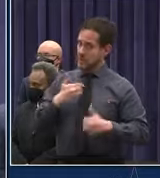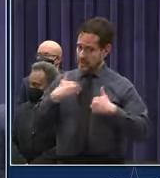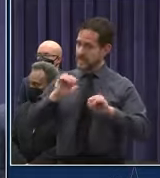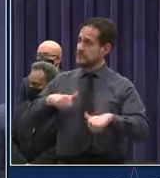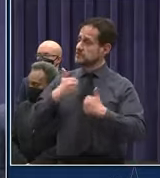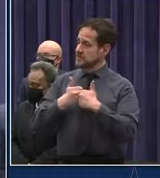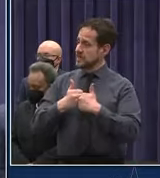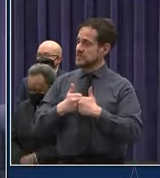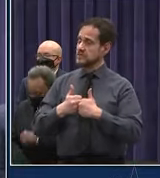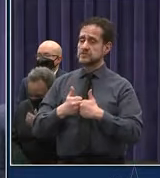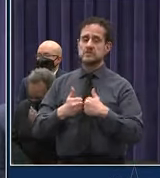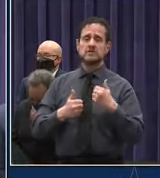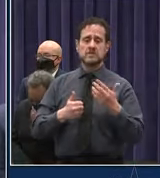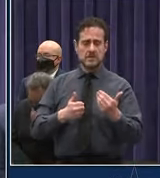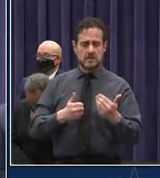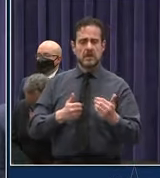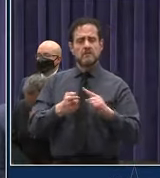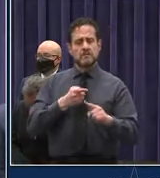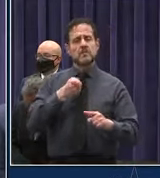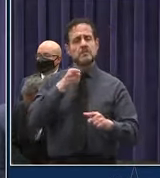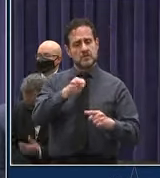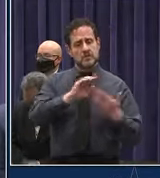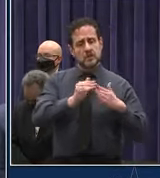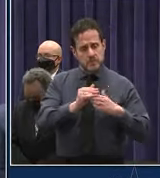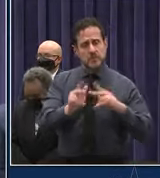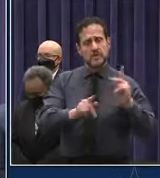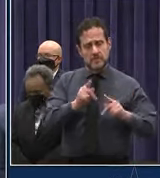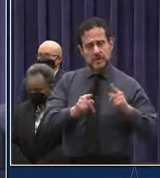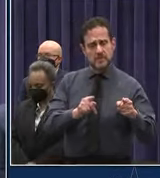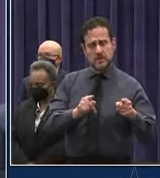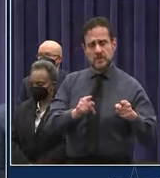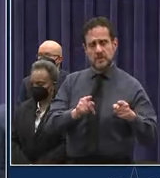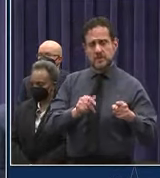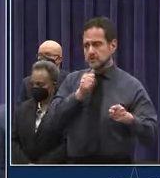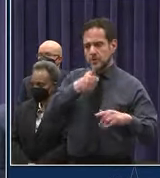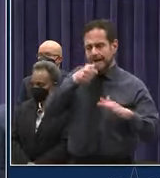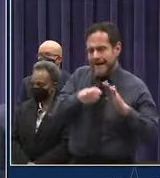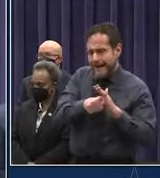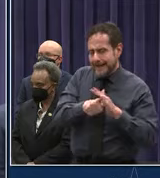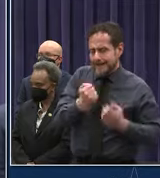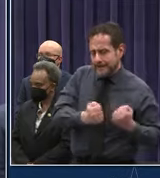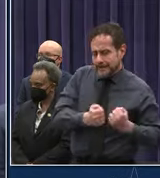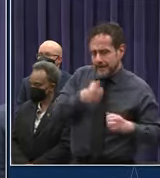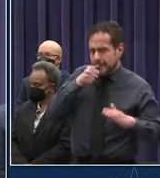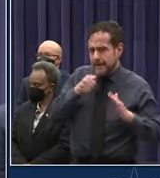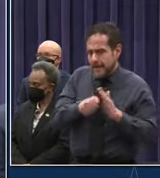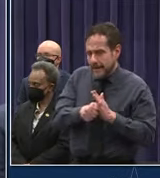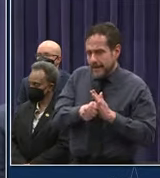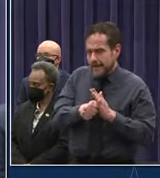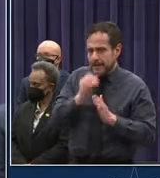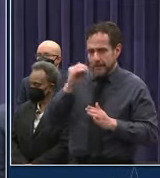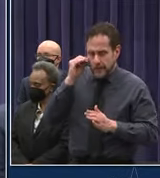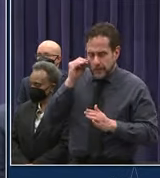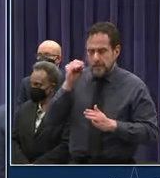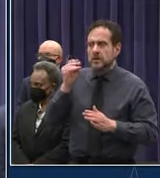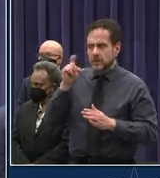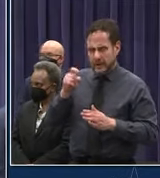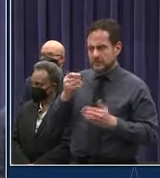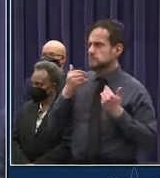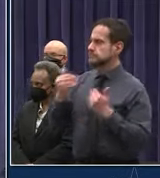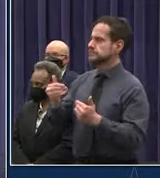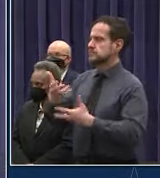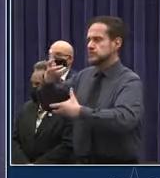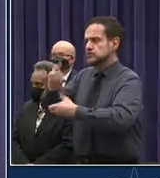we're overextending a kind hand to these communities. We're really highlighting engaging the community to build